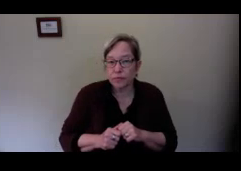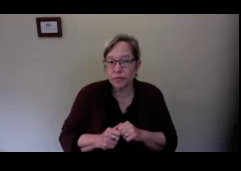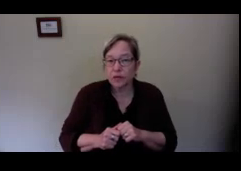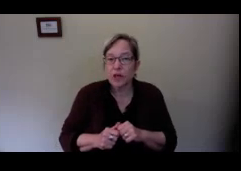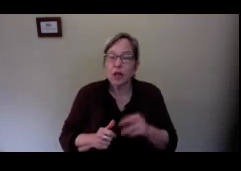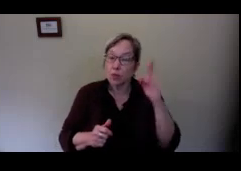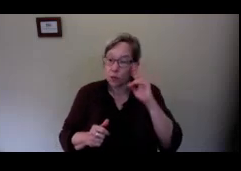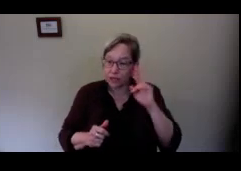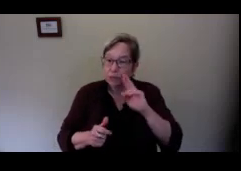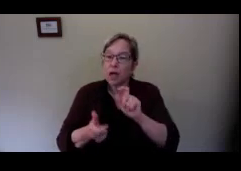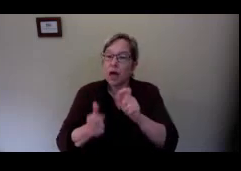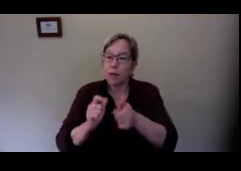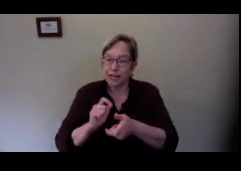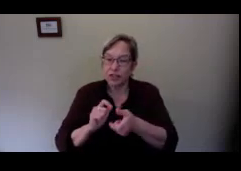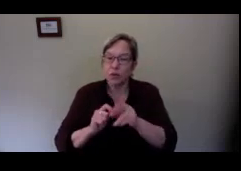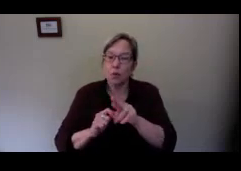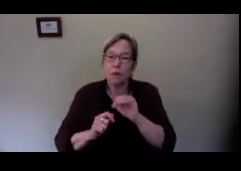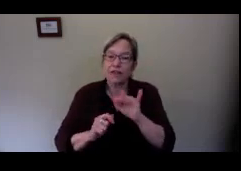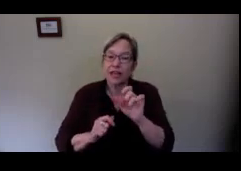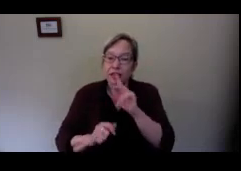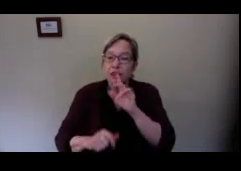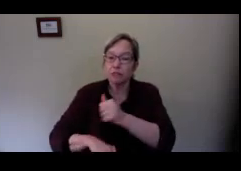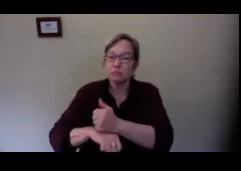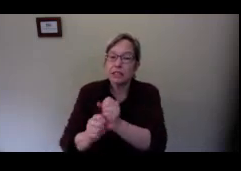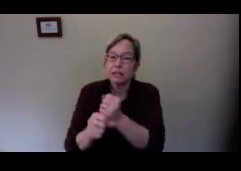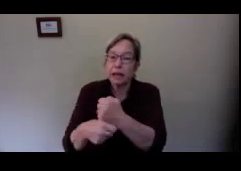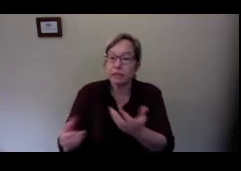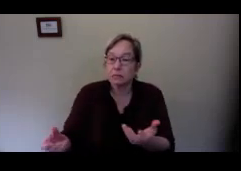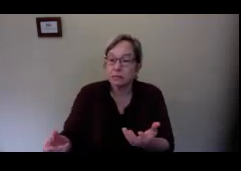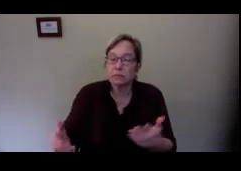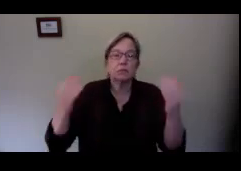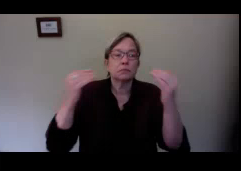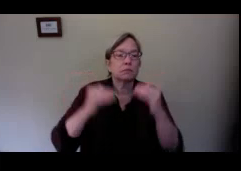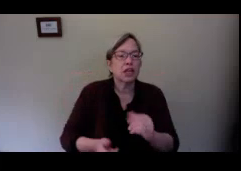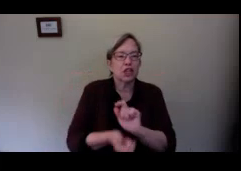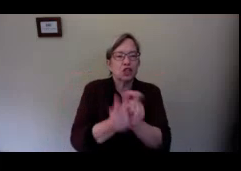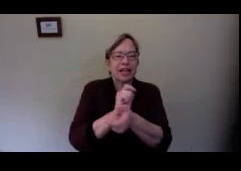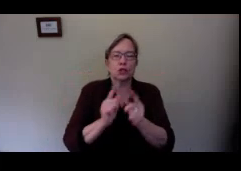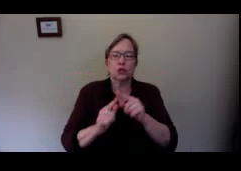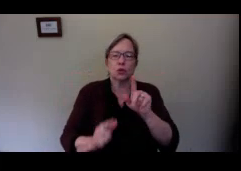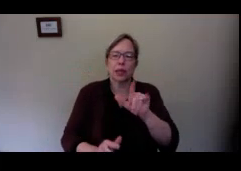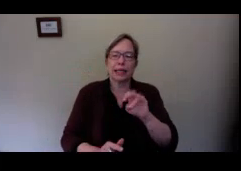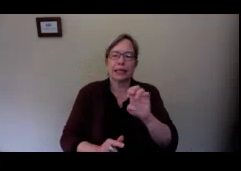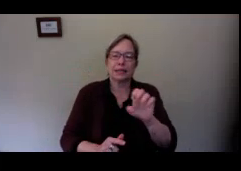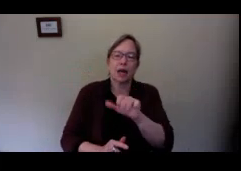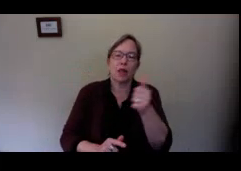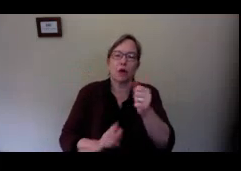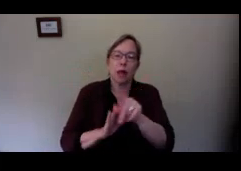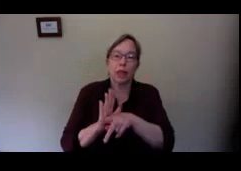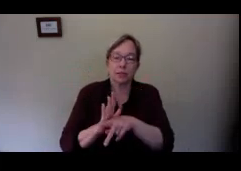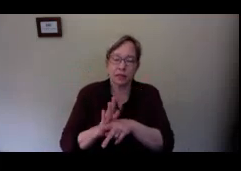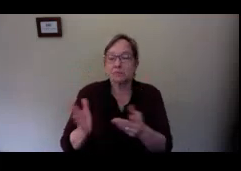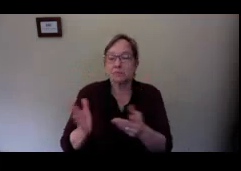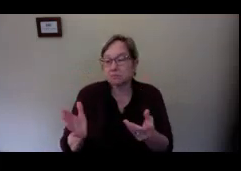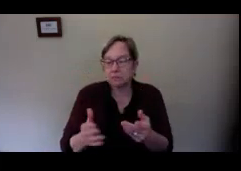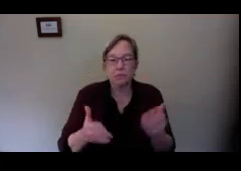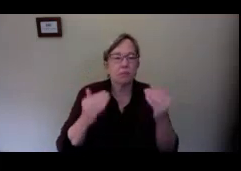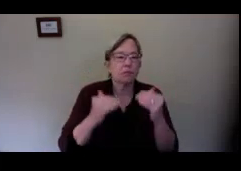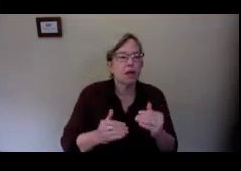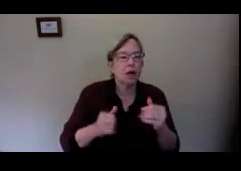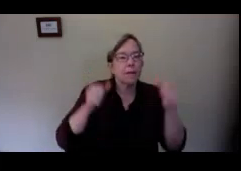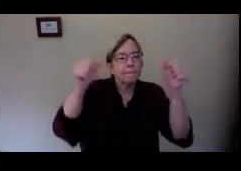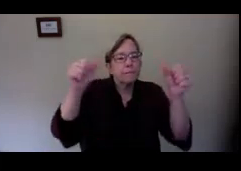reasonable accommodation or modification is made. Changes to the lease and other policies can happen. Posting of